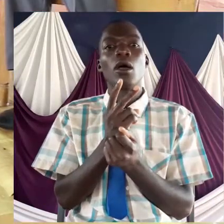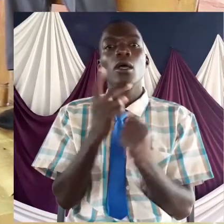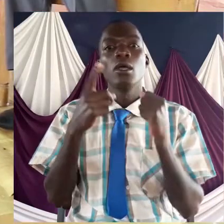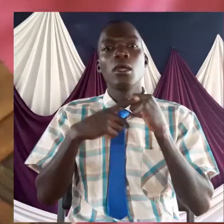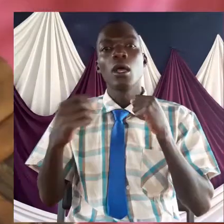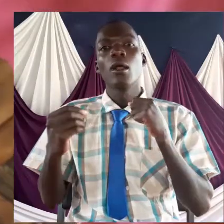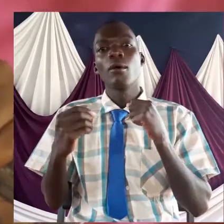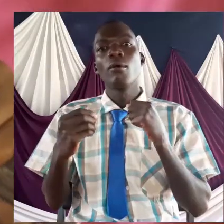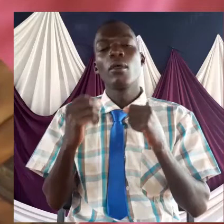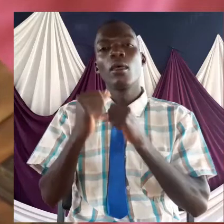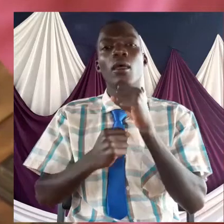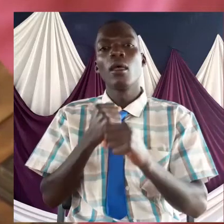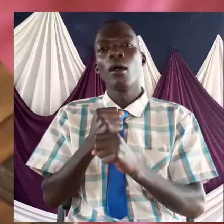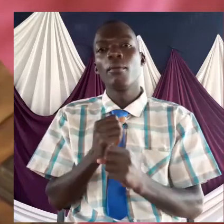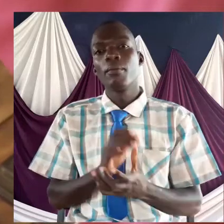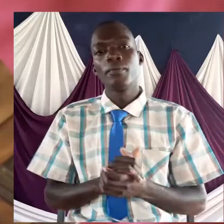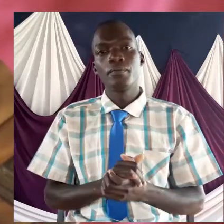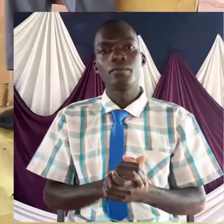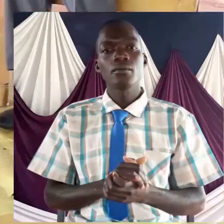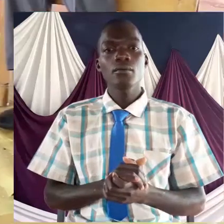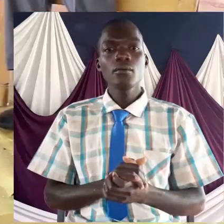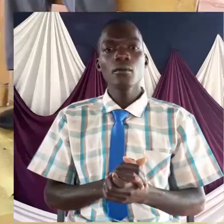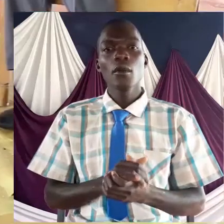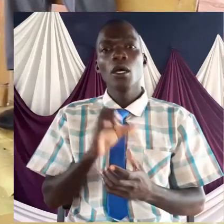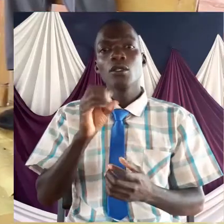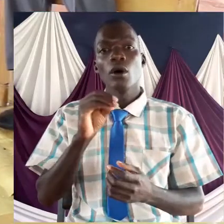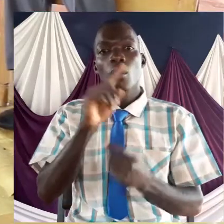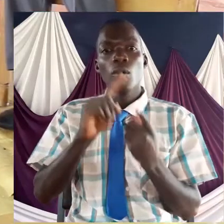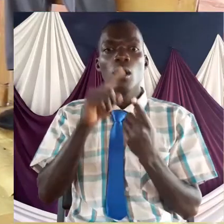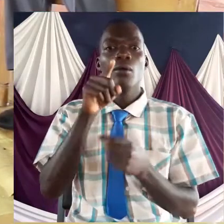1260 years. Yes. So when you